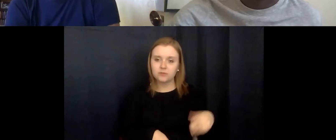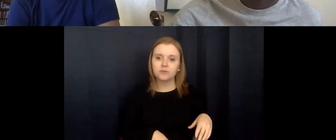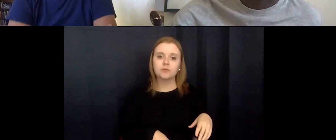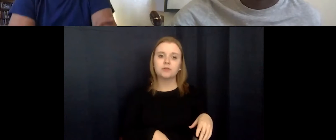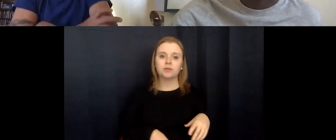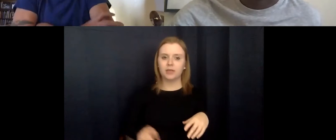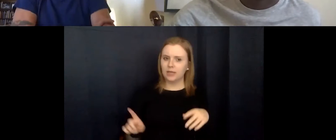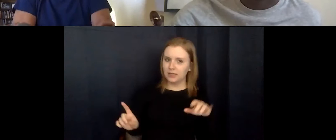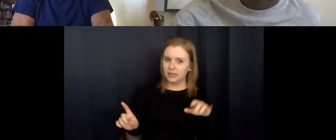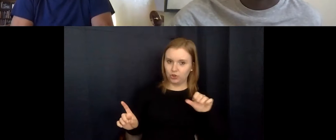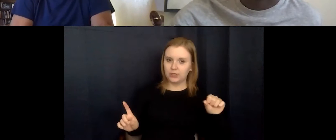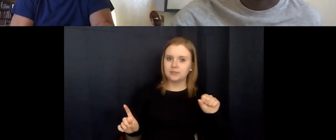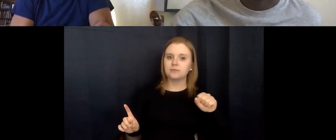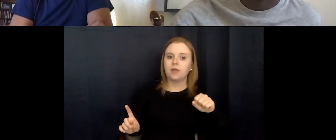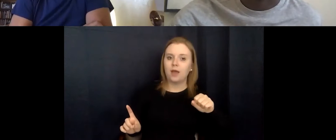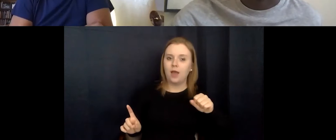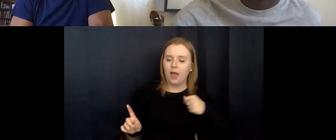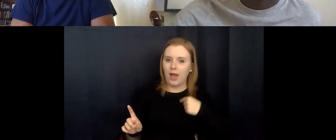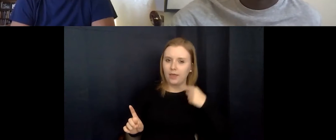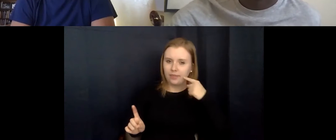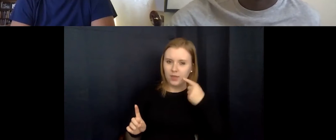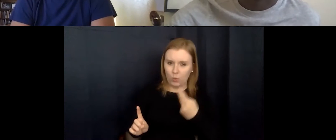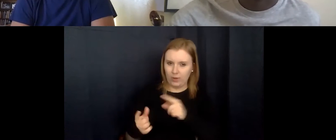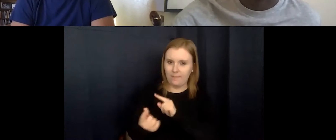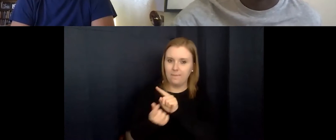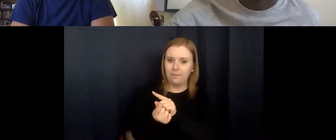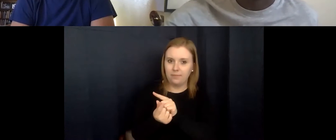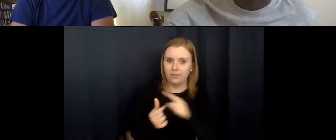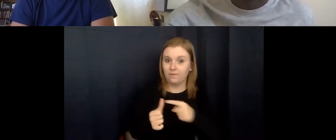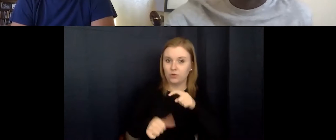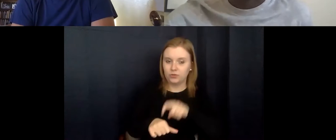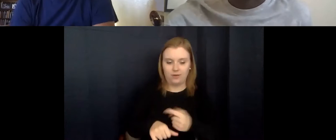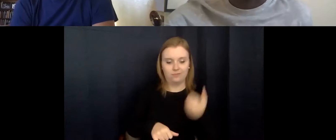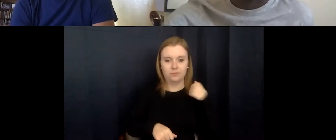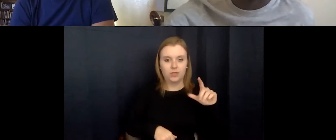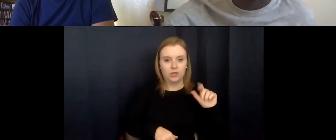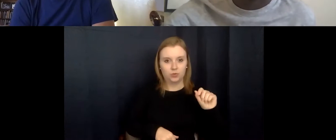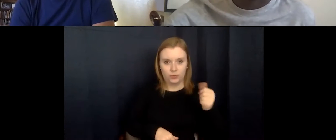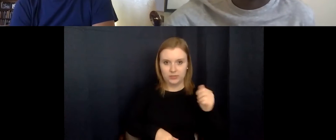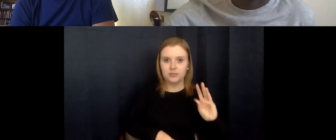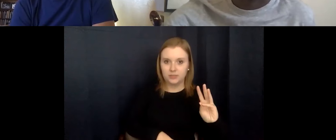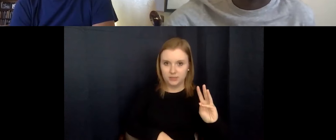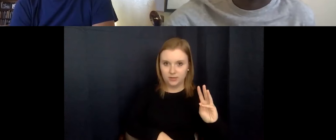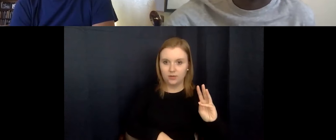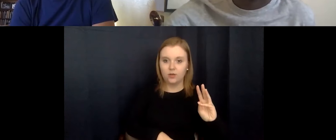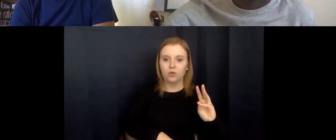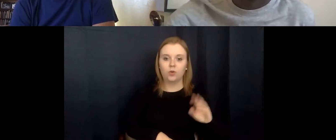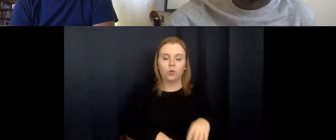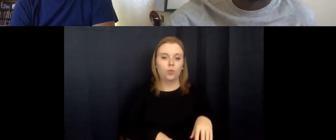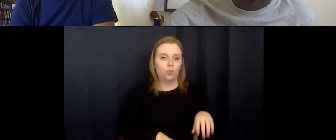However, I was thinking I think we met the first time in 2016 when Claire and